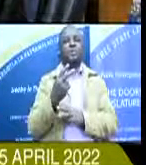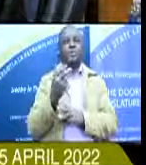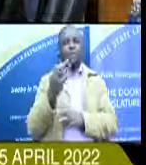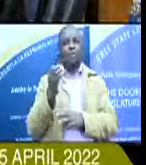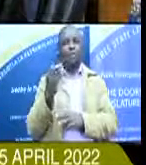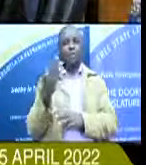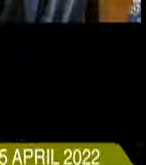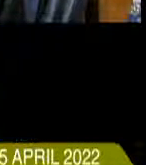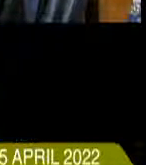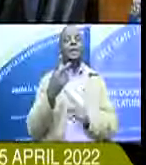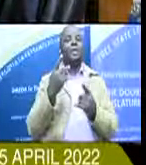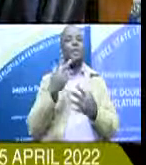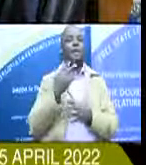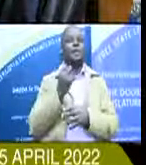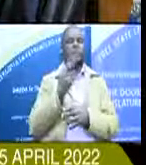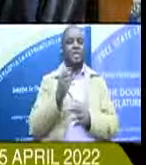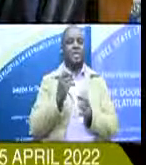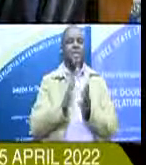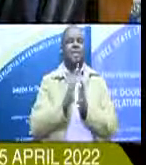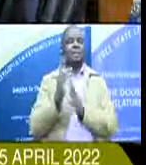9,203 in 2019 to